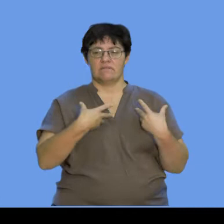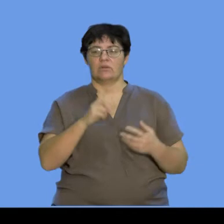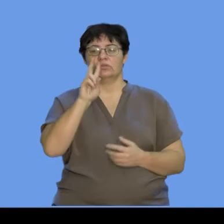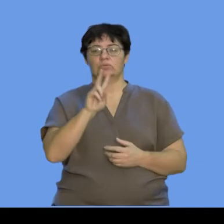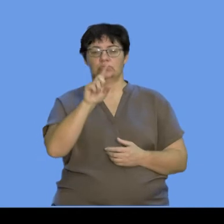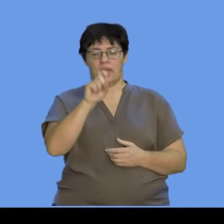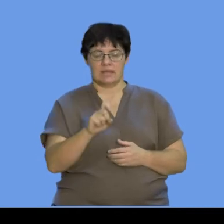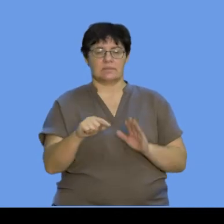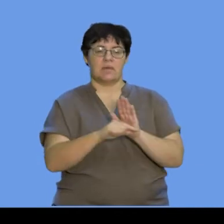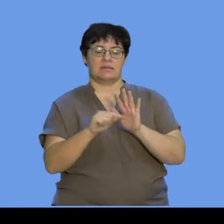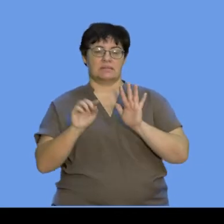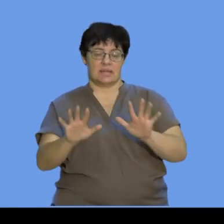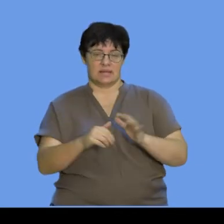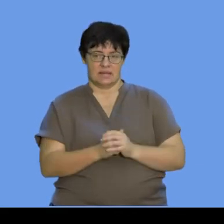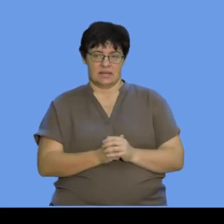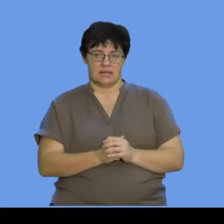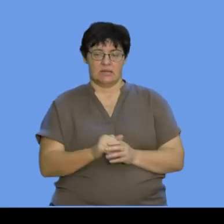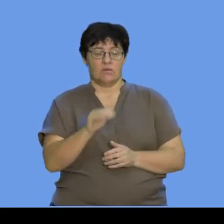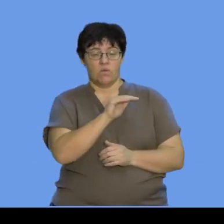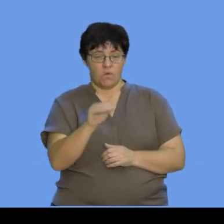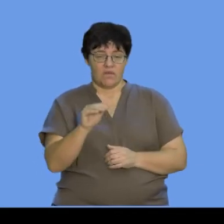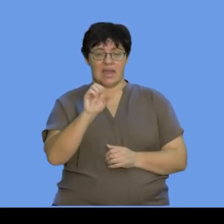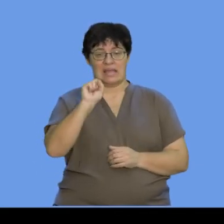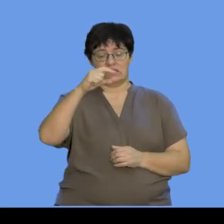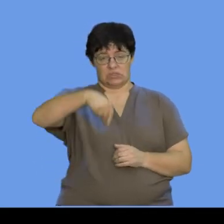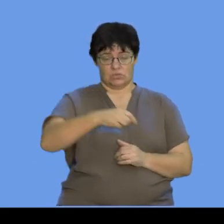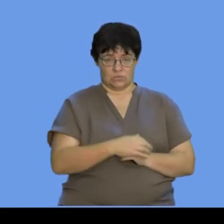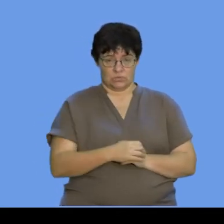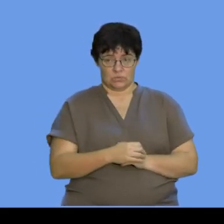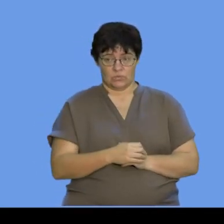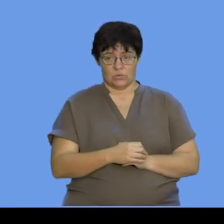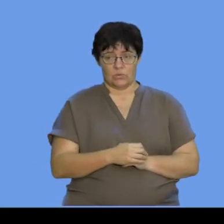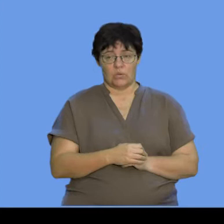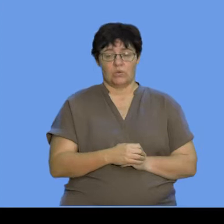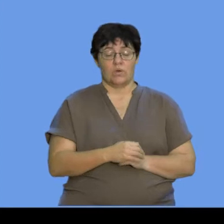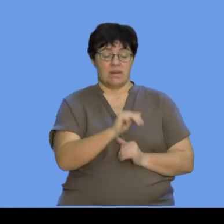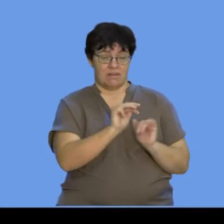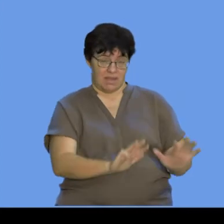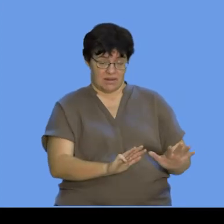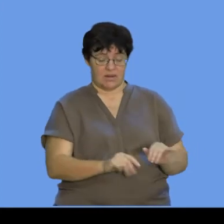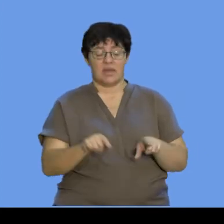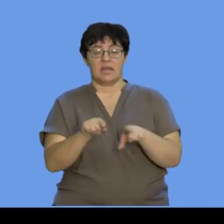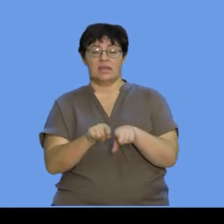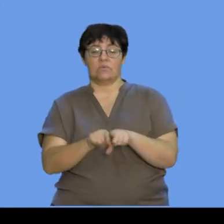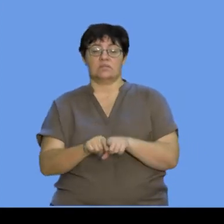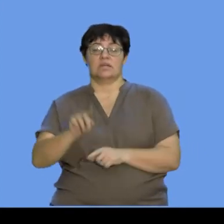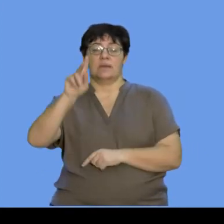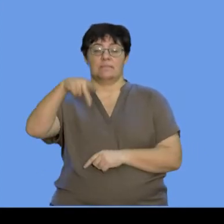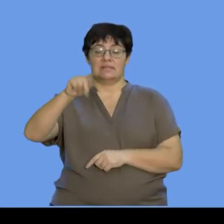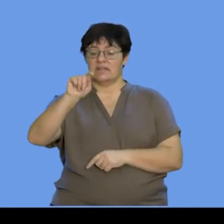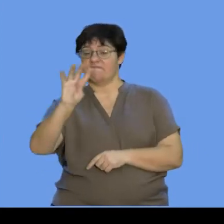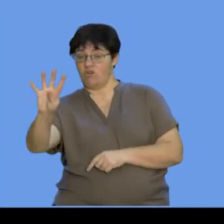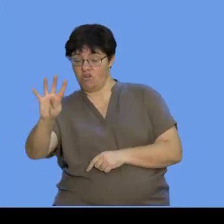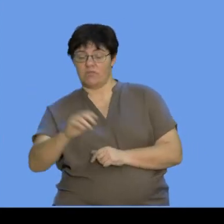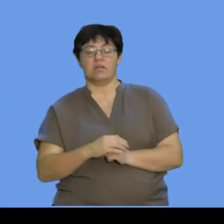2x minus 10 over my SQ was 9 equal to my PT was